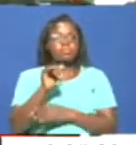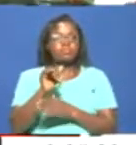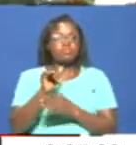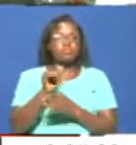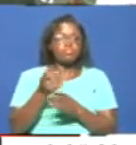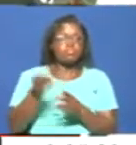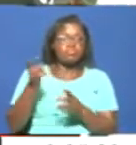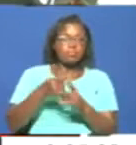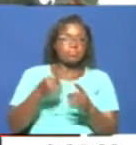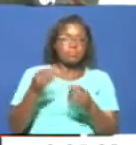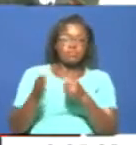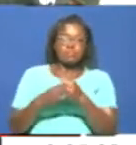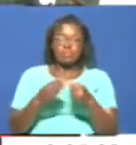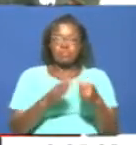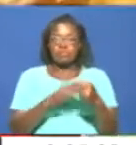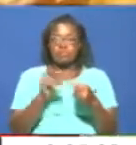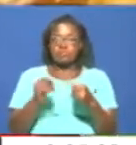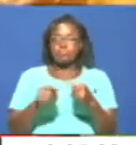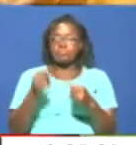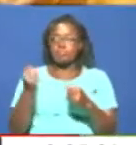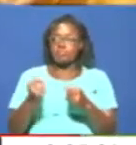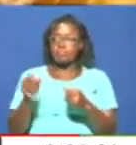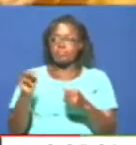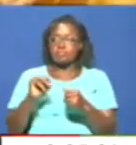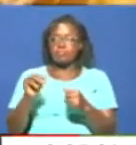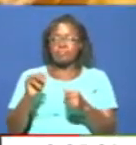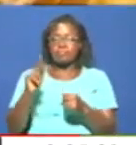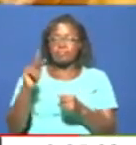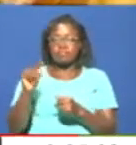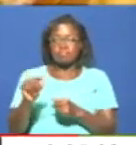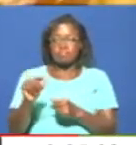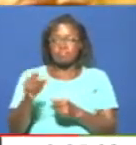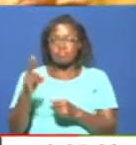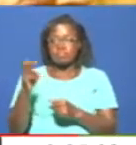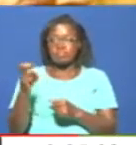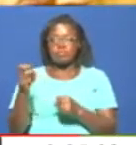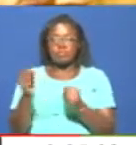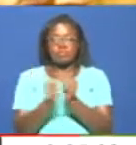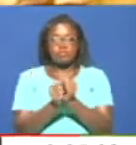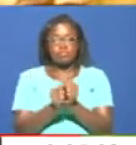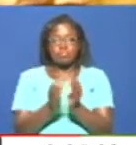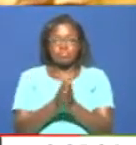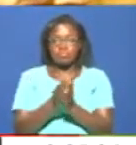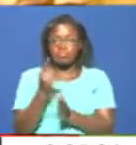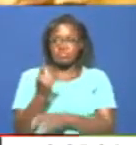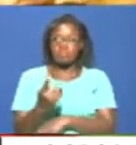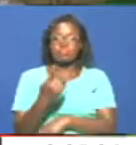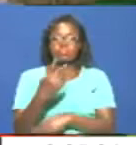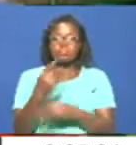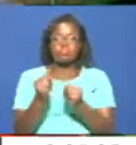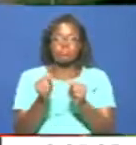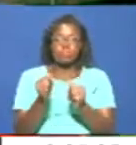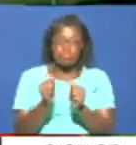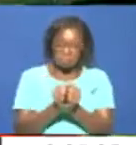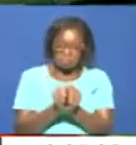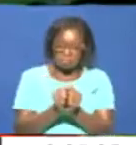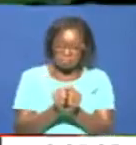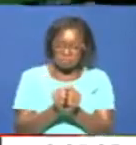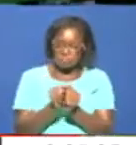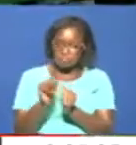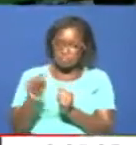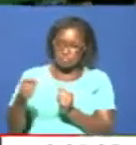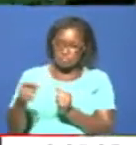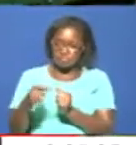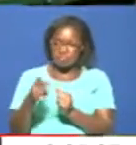99.5 million kilos in 2020 to 110 million kilos in 2021, representing an